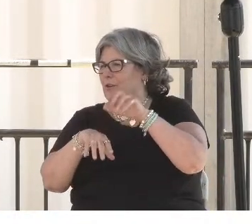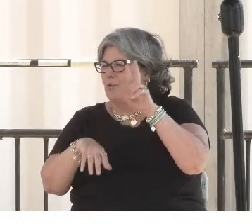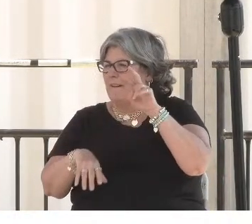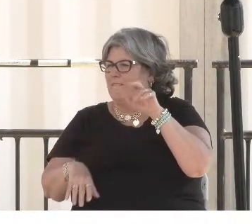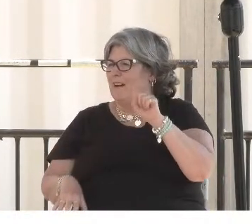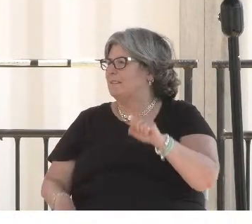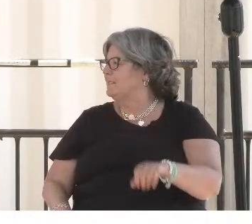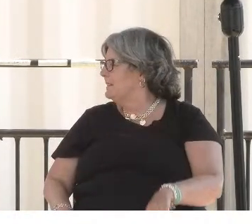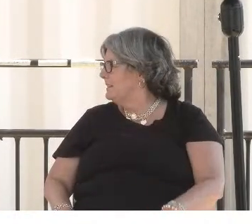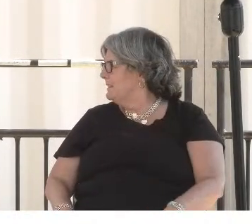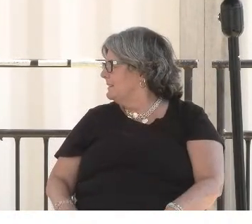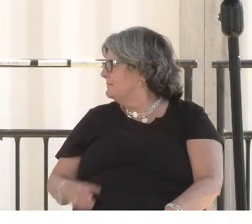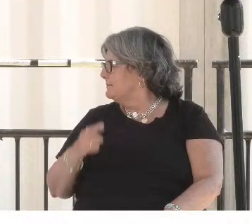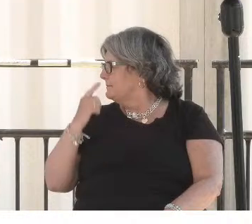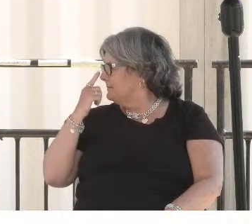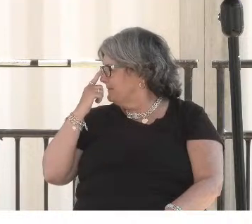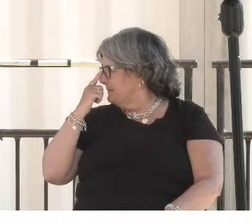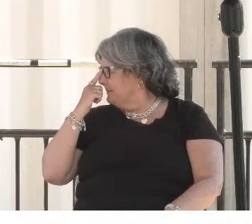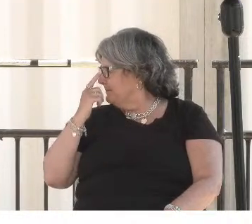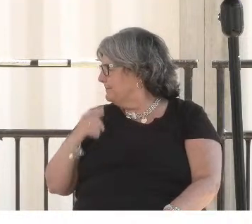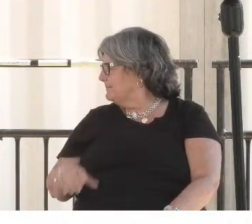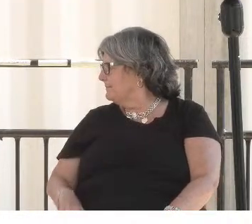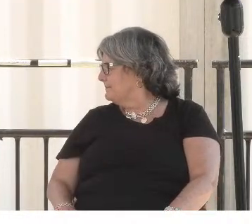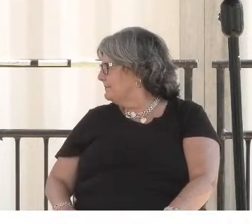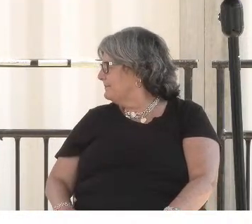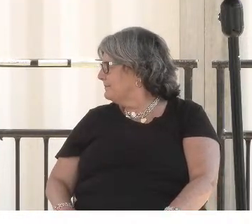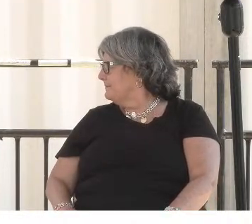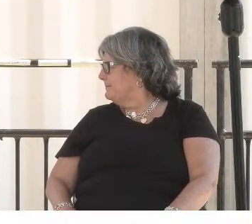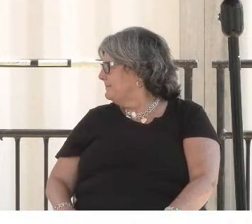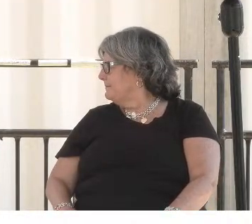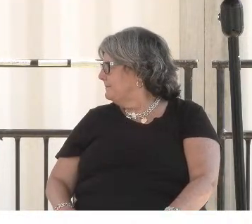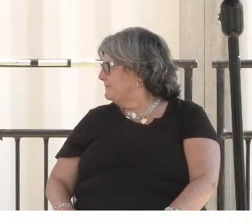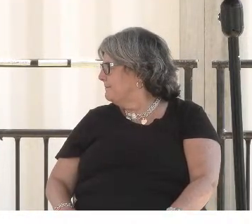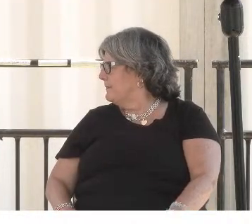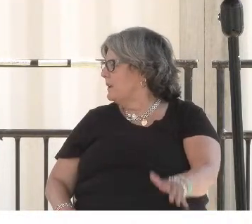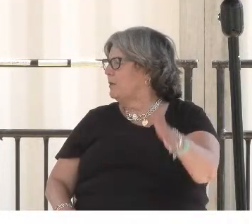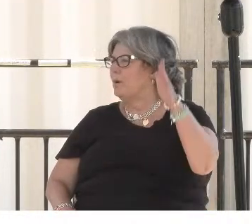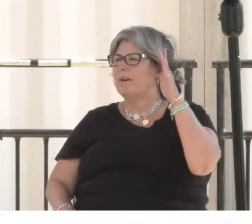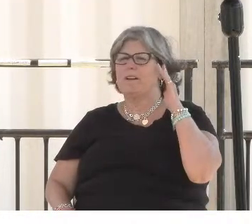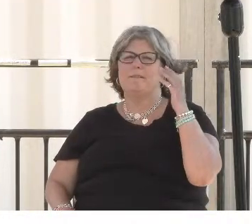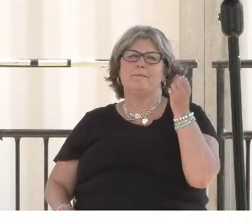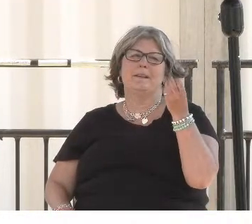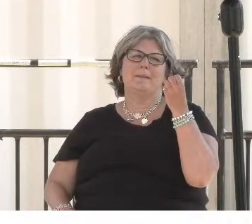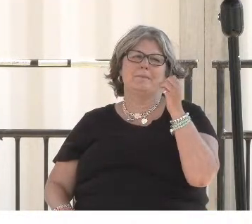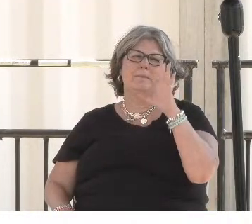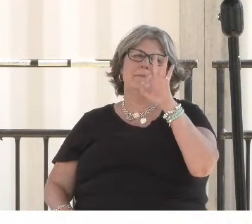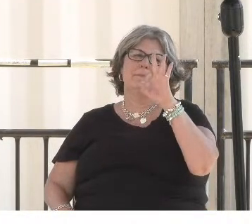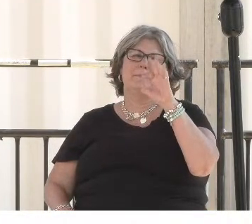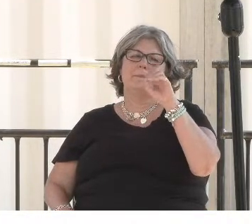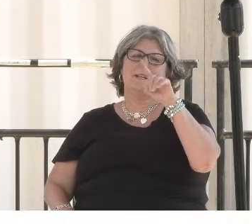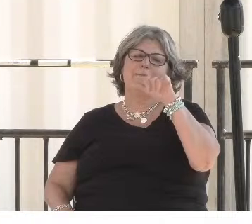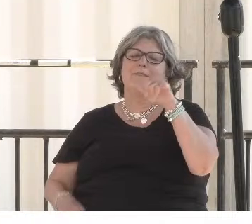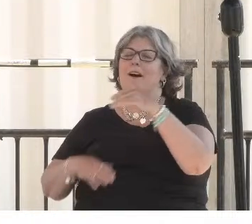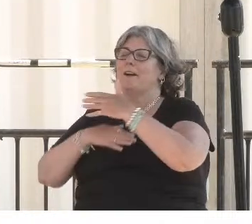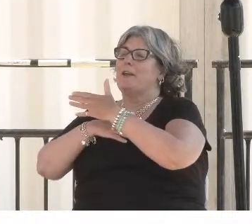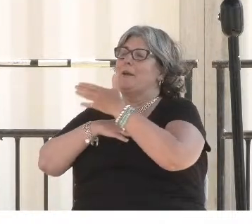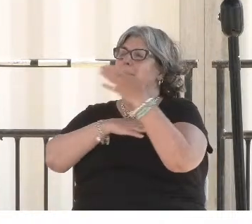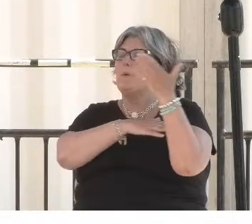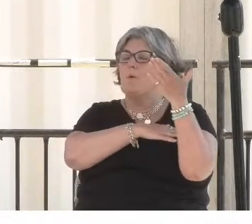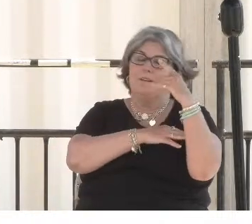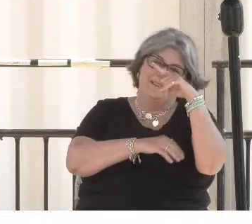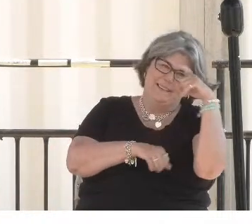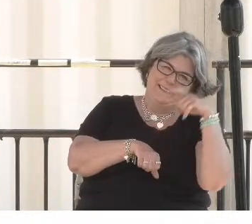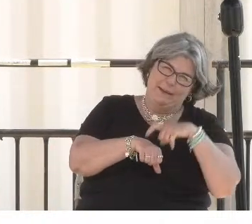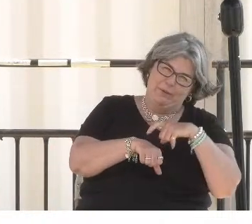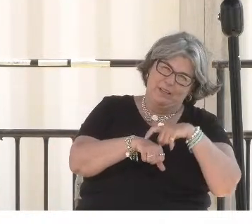Well, what we're seeing is we used to have many foggy mornings in Sonoma County during the summer. Right. And that